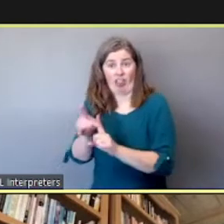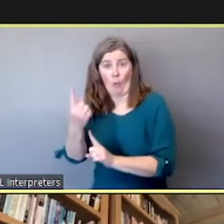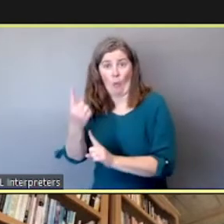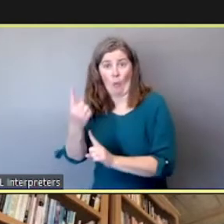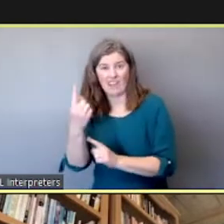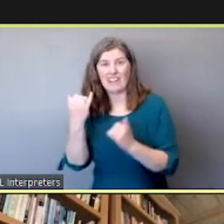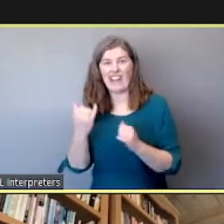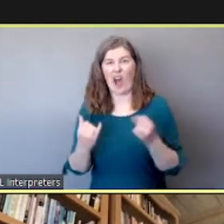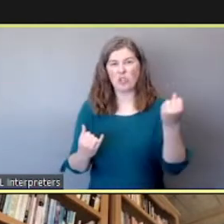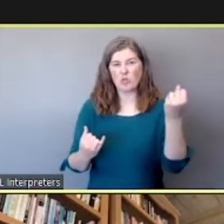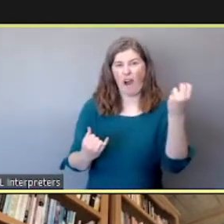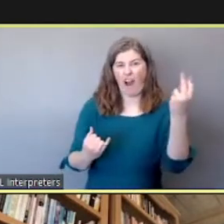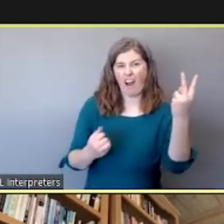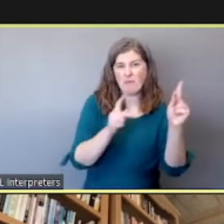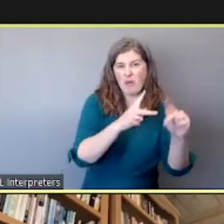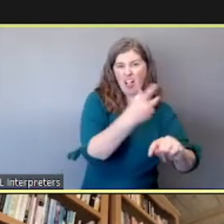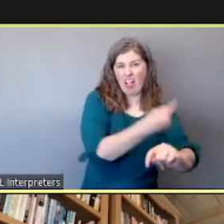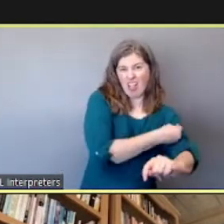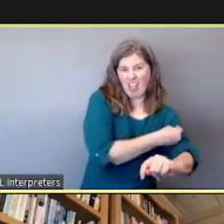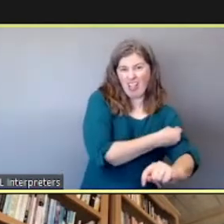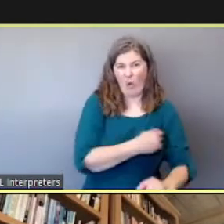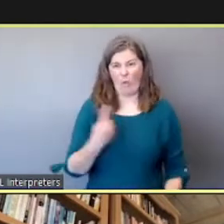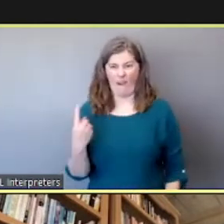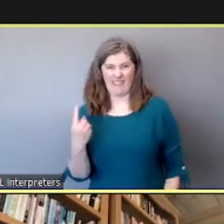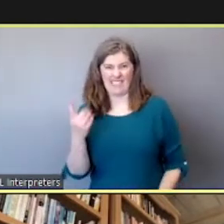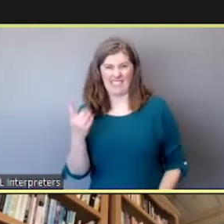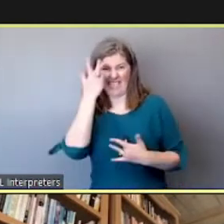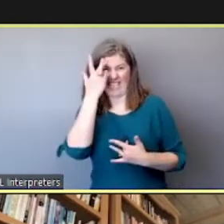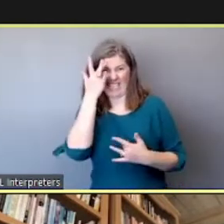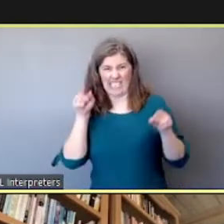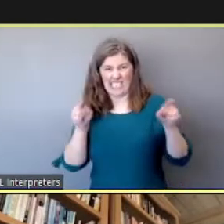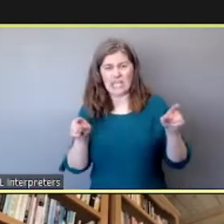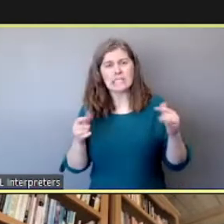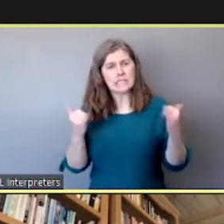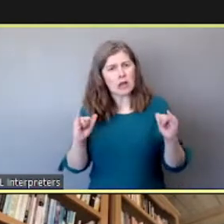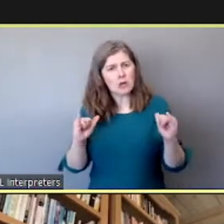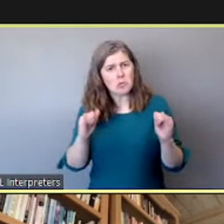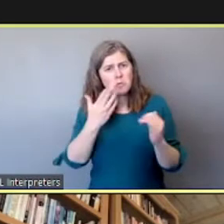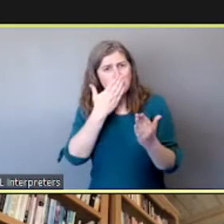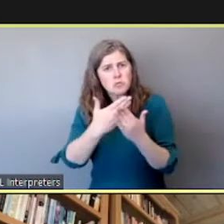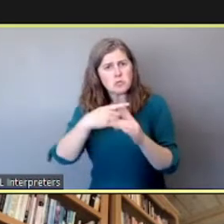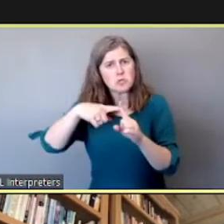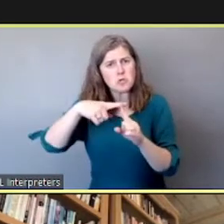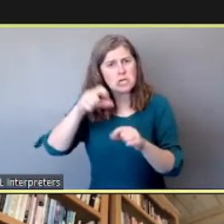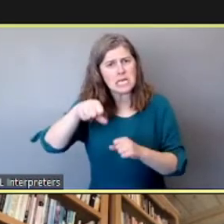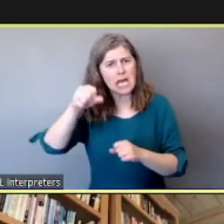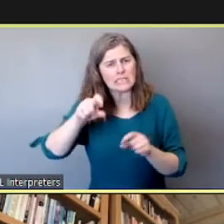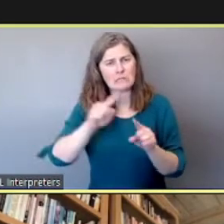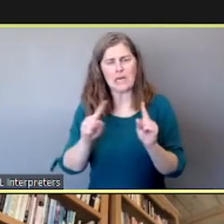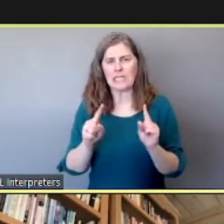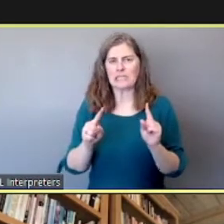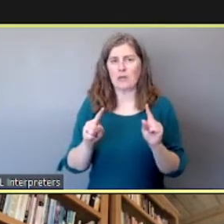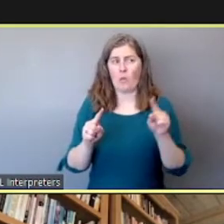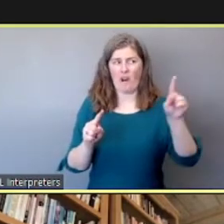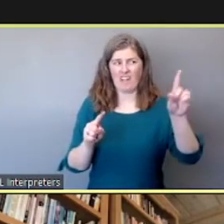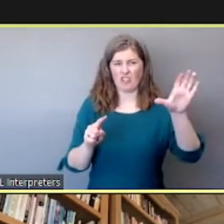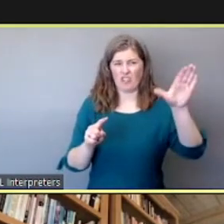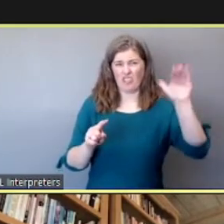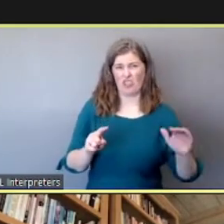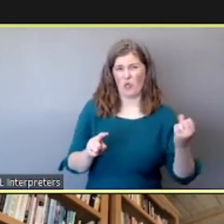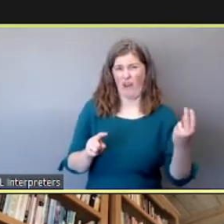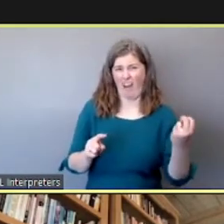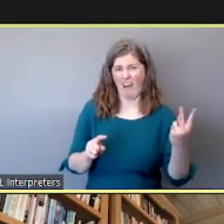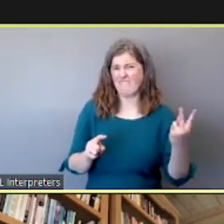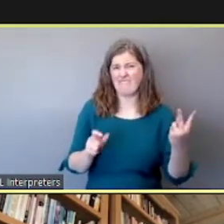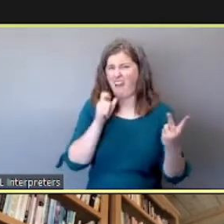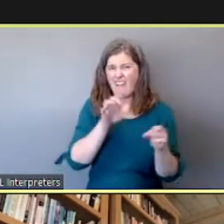for every case. Still a positive trend, still something we want to promote, but well below where we were